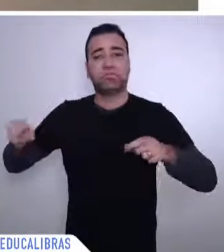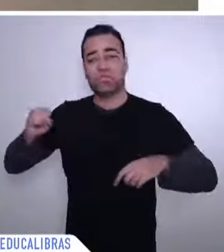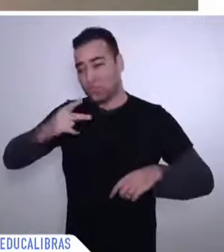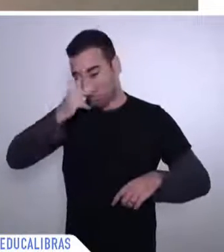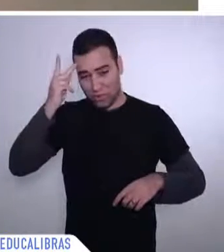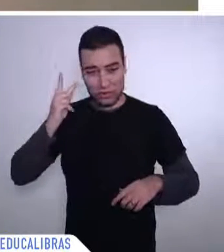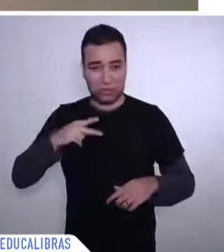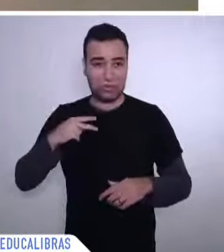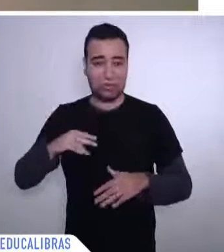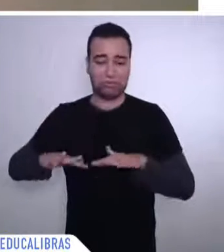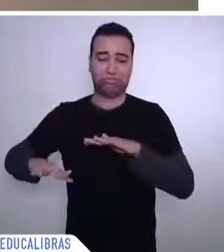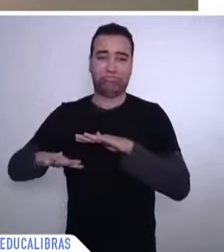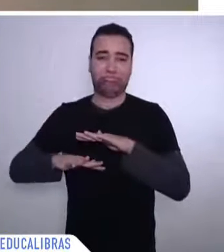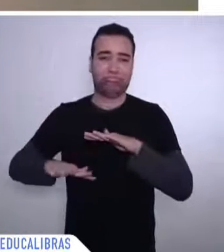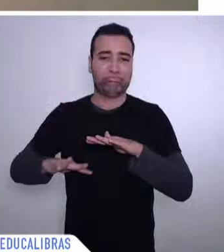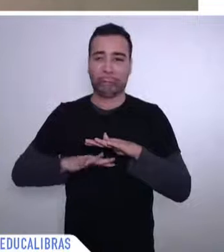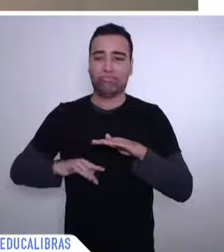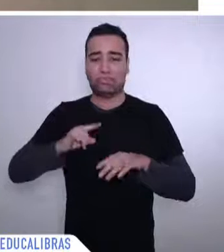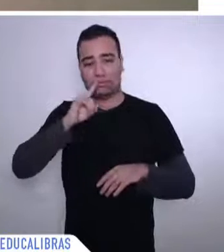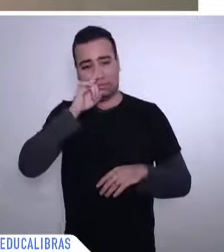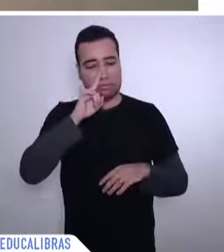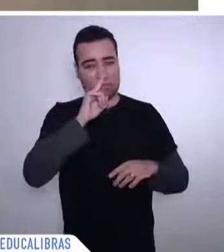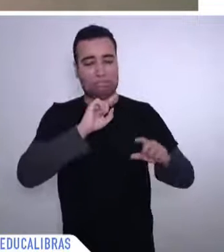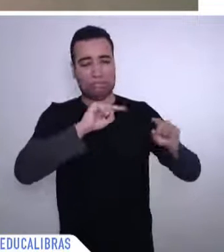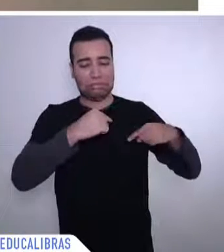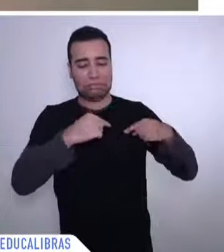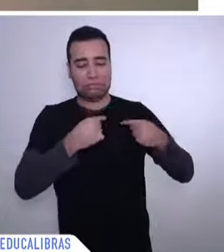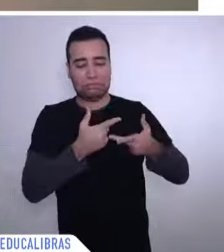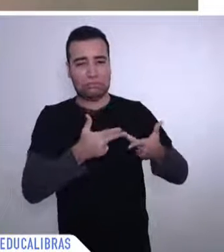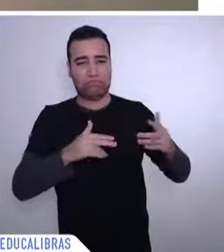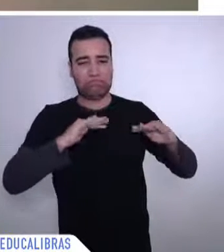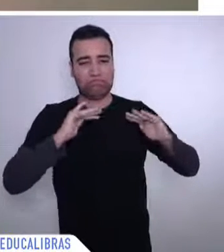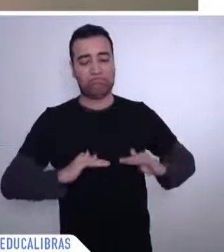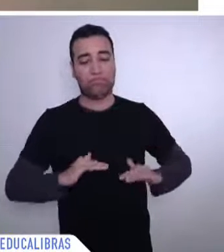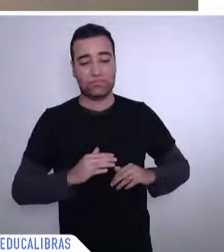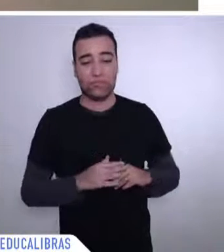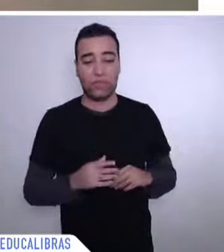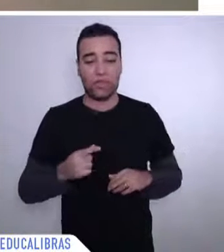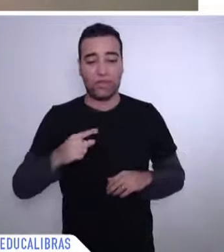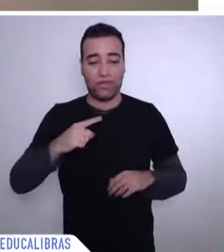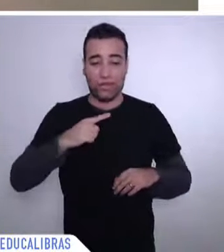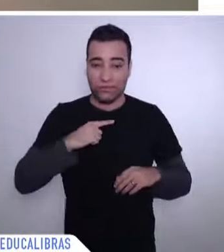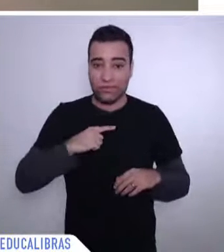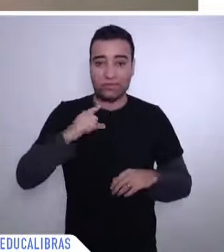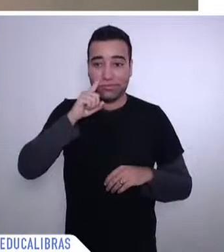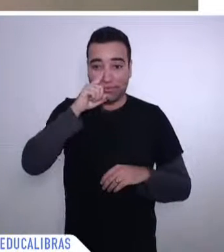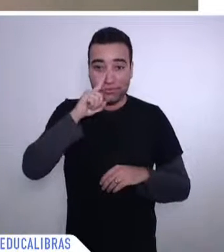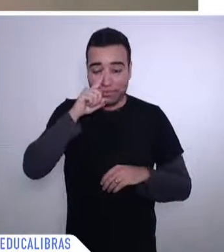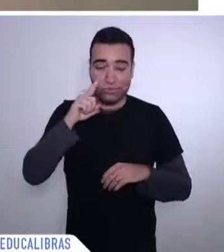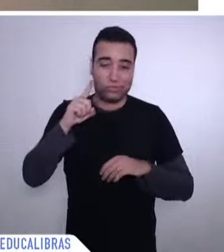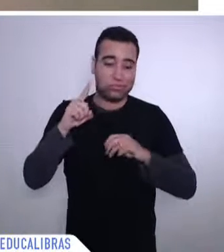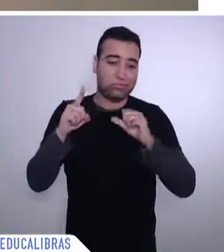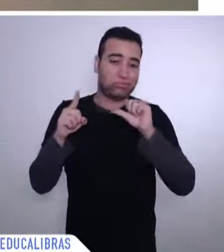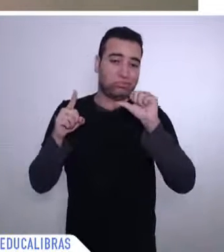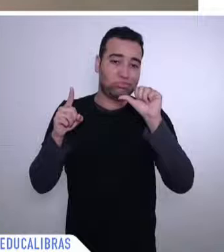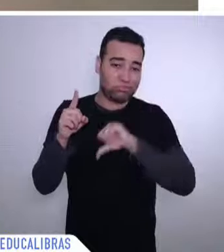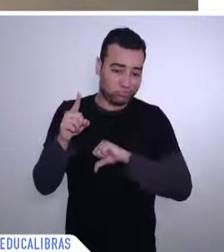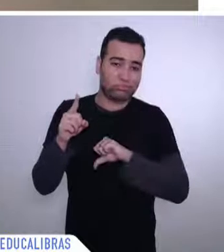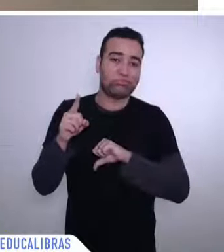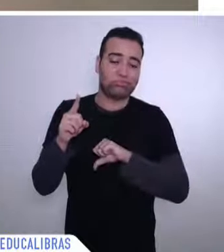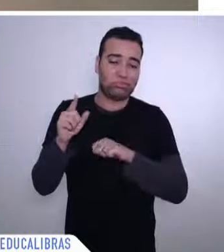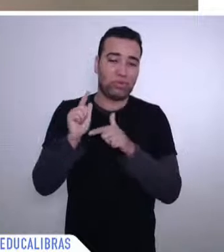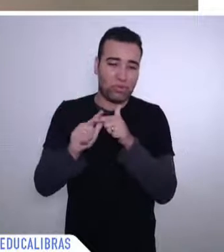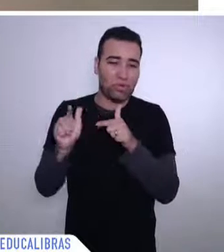to be higher for people who are low skilled. The risks of precarious work, for example, in the platform economy,